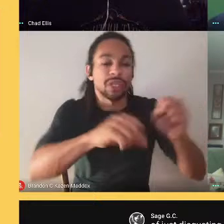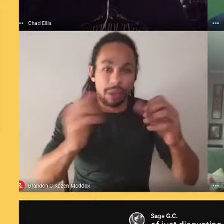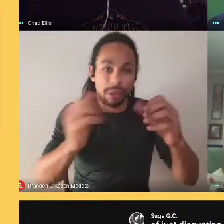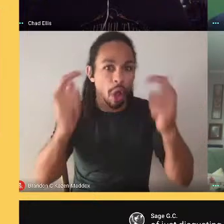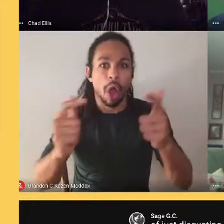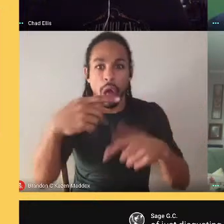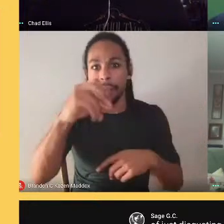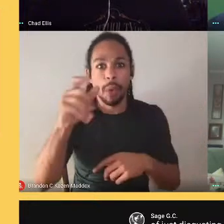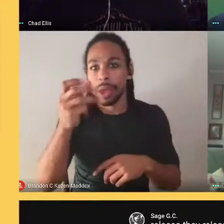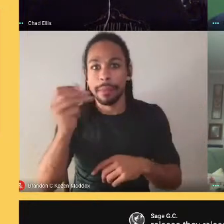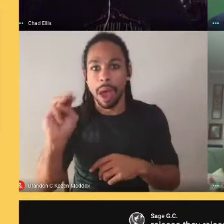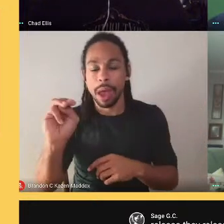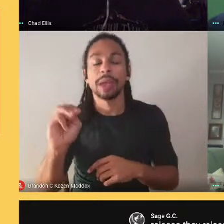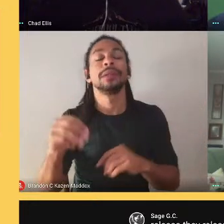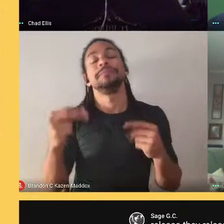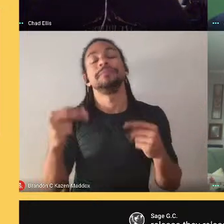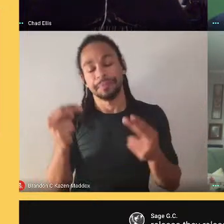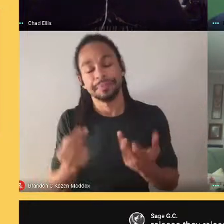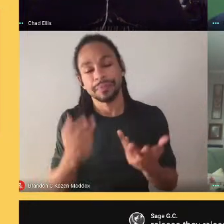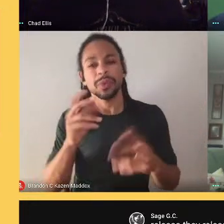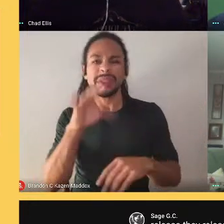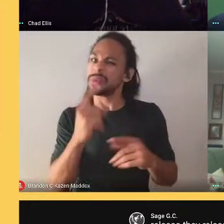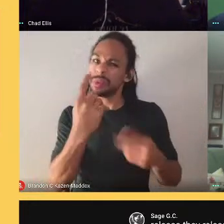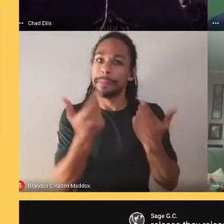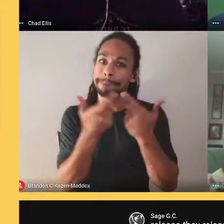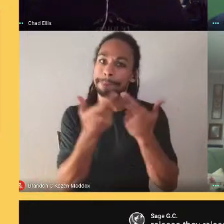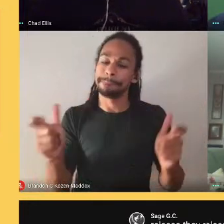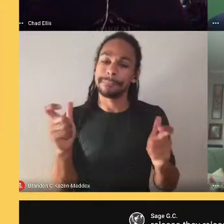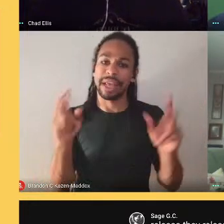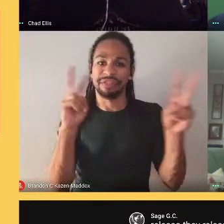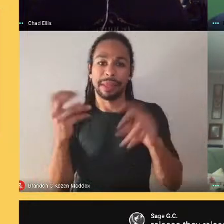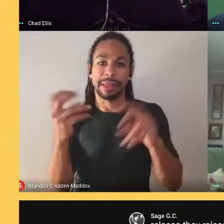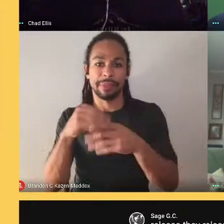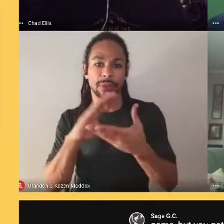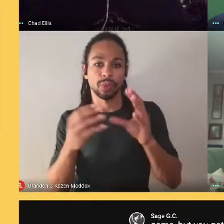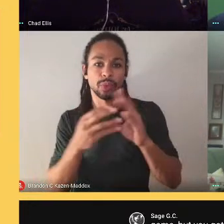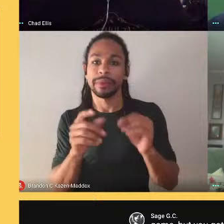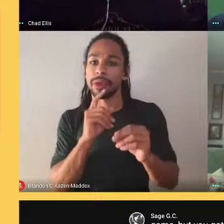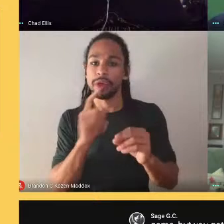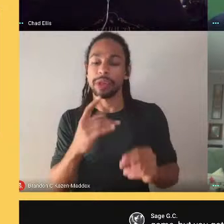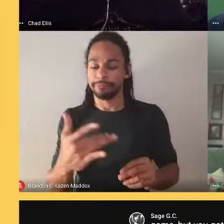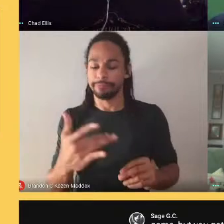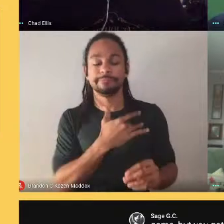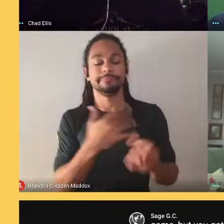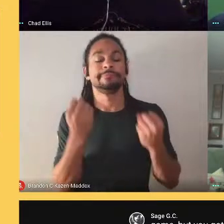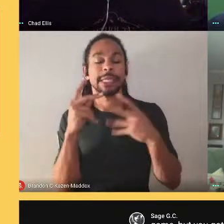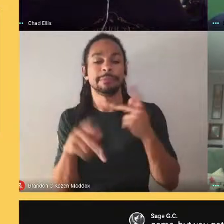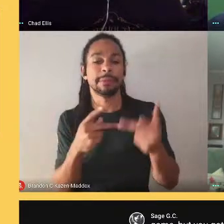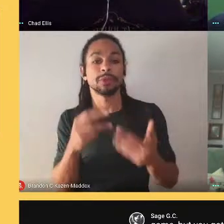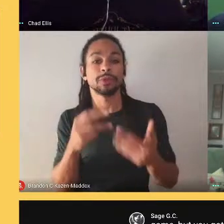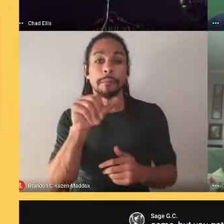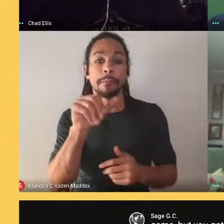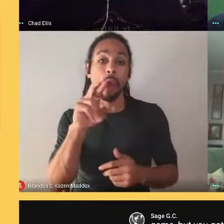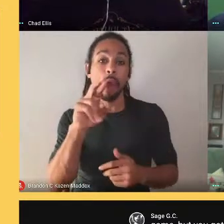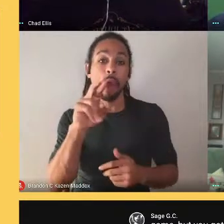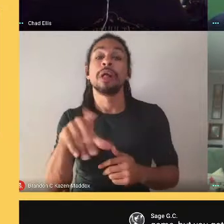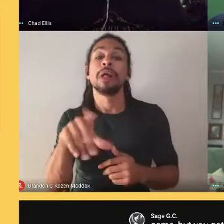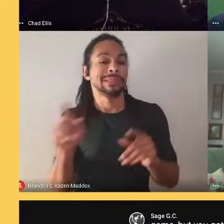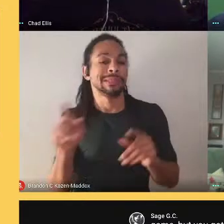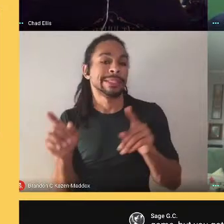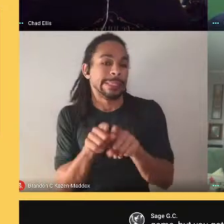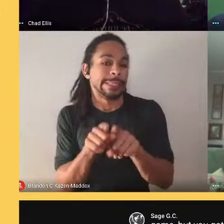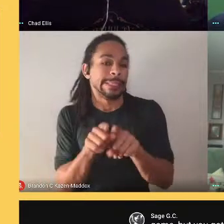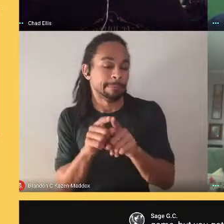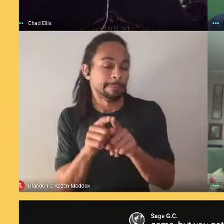theme in the story that spoke to people. And so Marvel was just the same thing for me. You have literally the